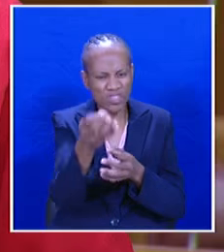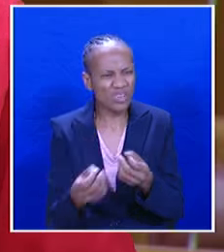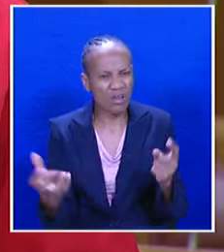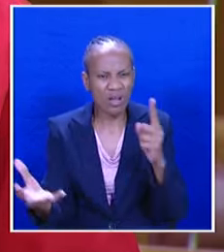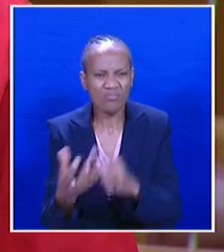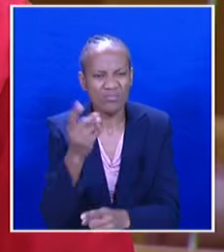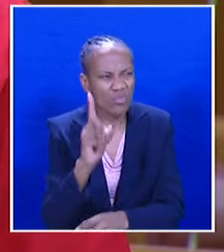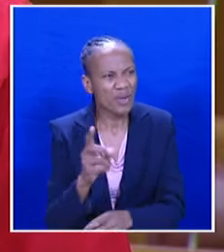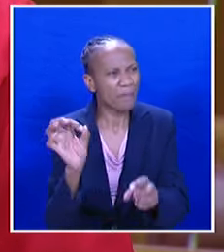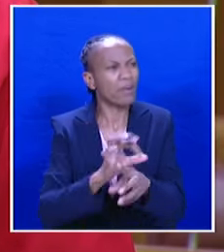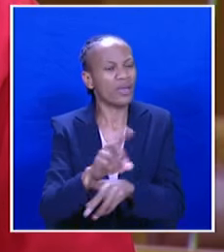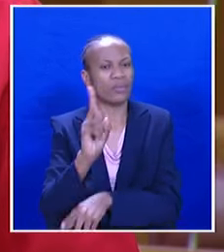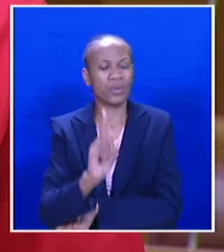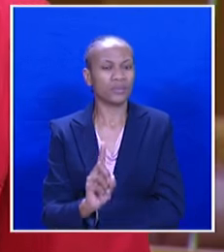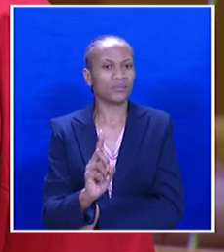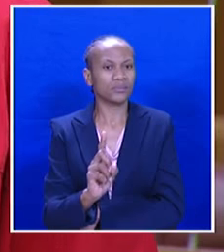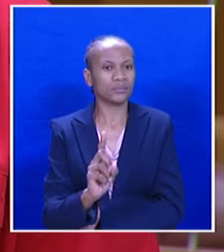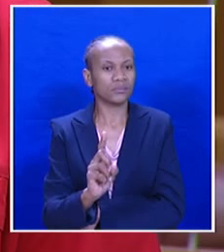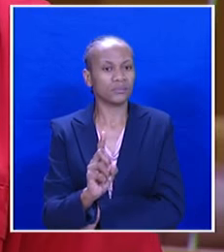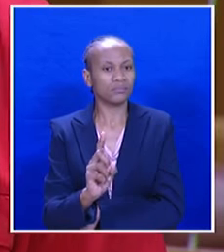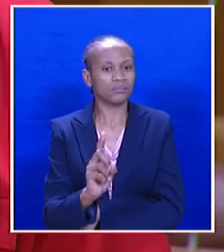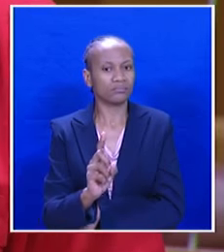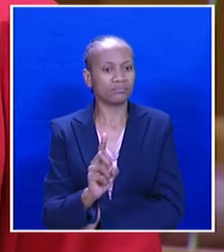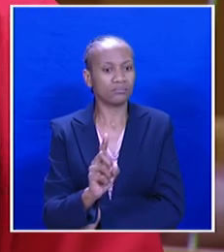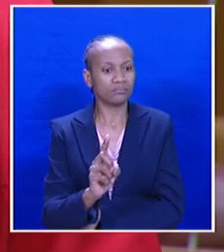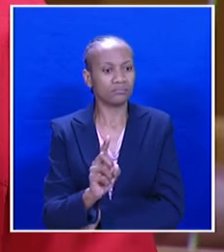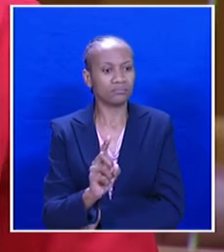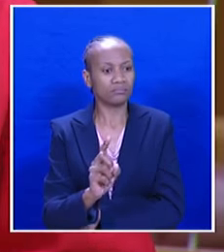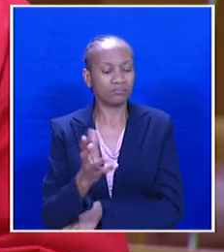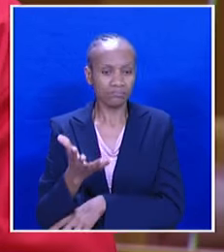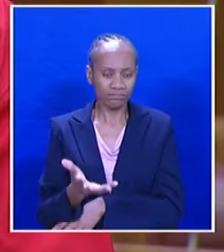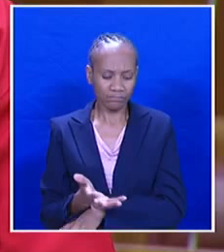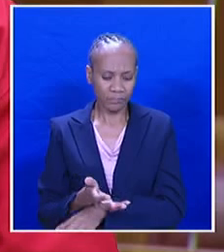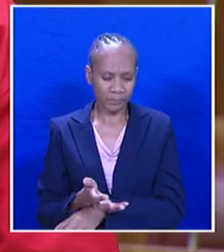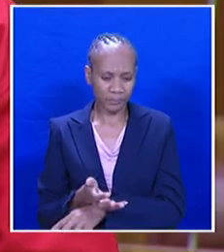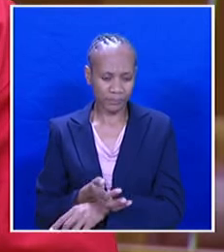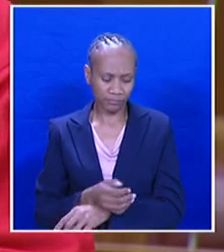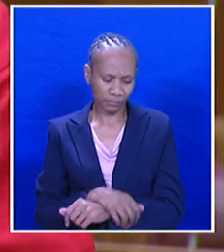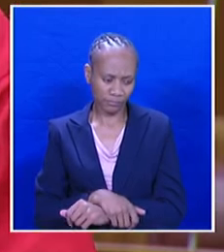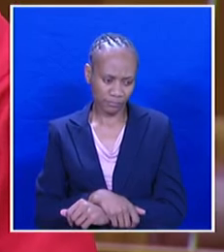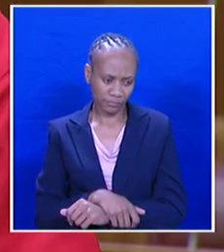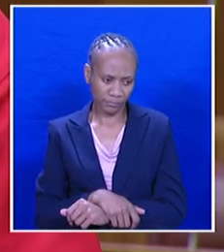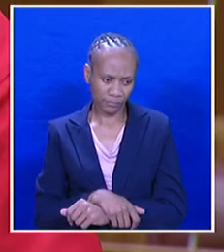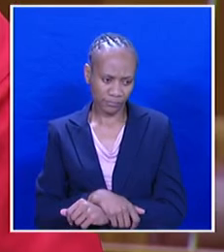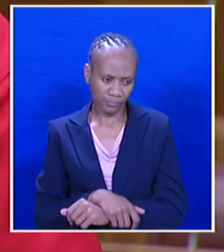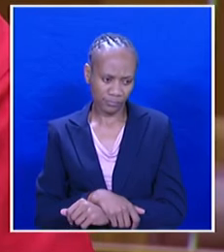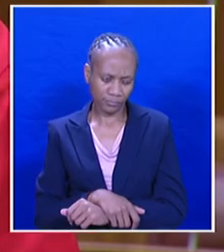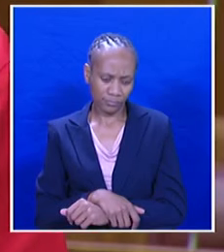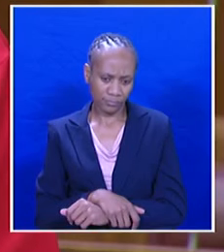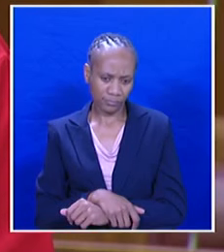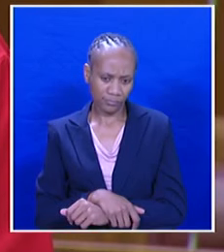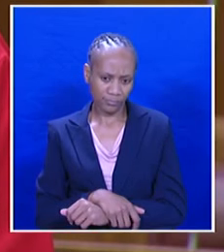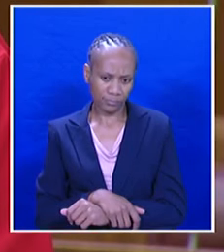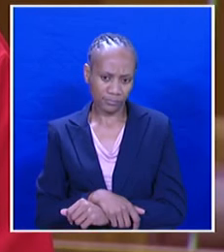swi chavisana lava nga ta ta va ta sungula ku endla xibindzu etikweni ra hina. Xana mina kungu ri hi n'wina leri mi nga va na rona